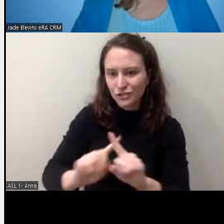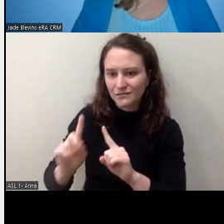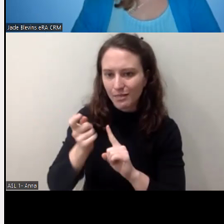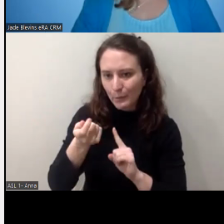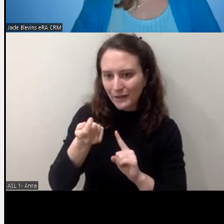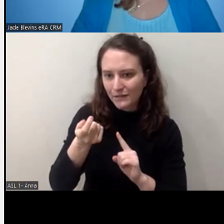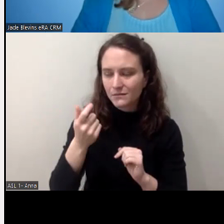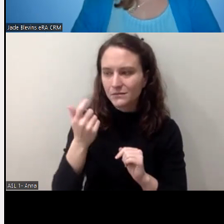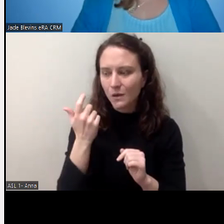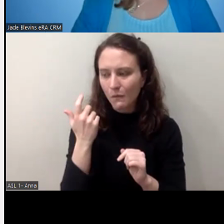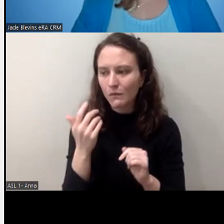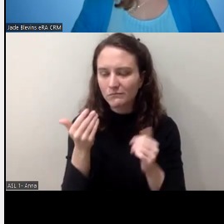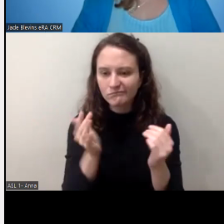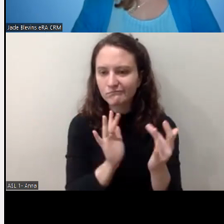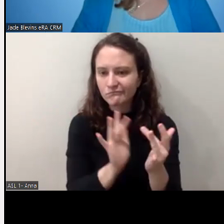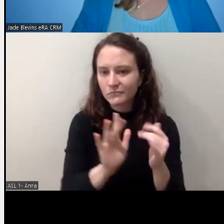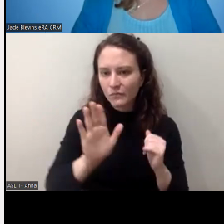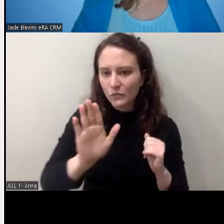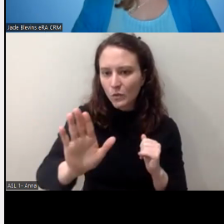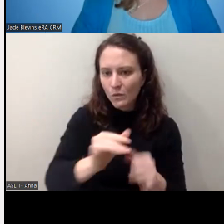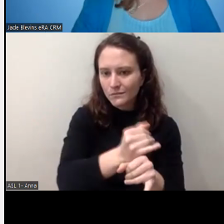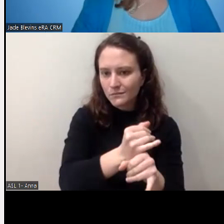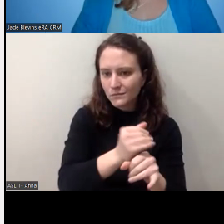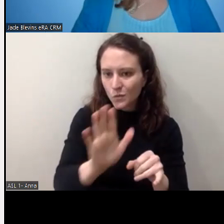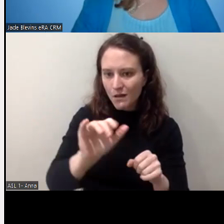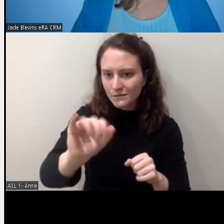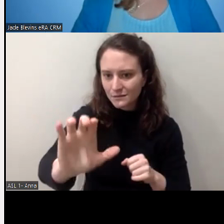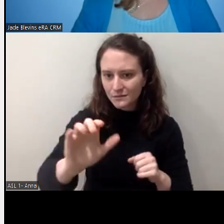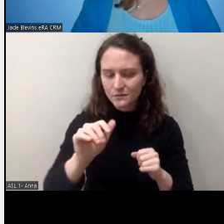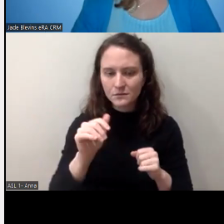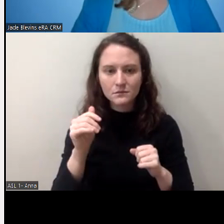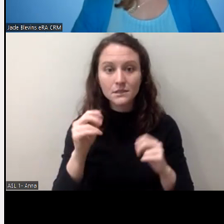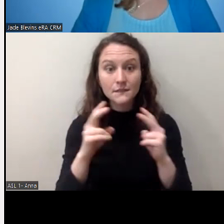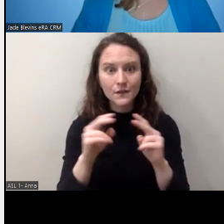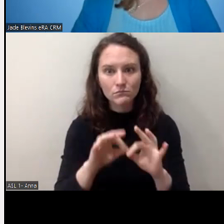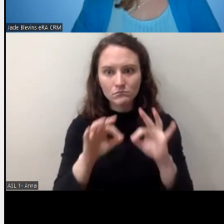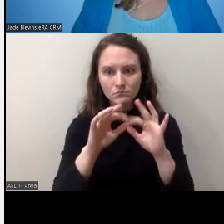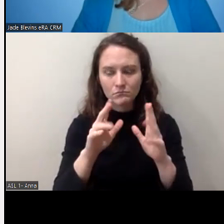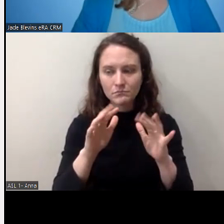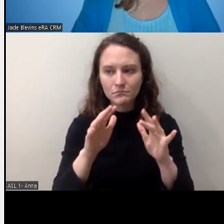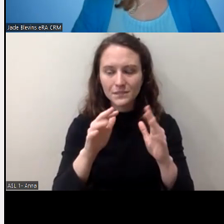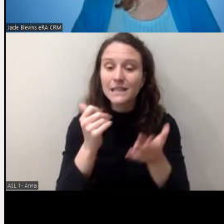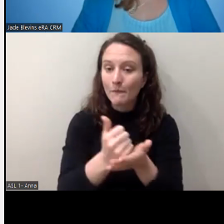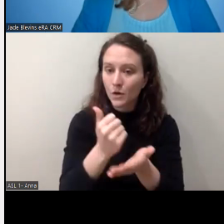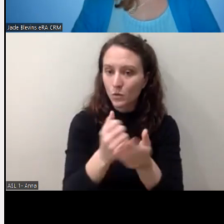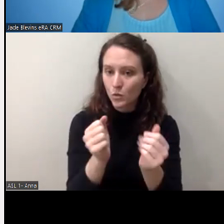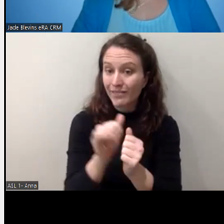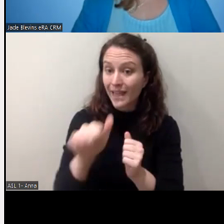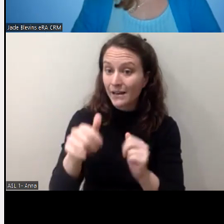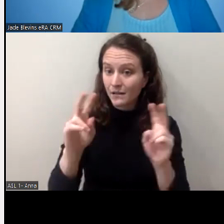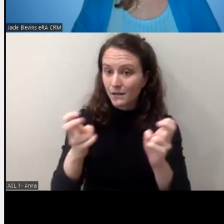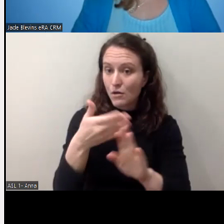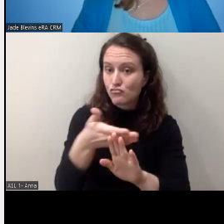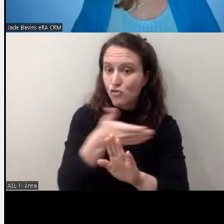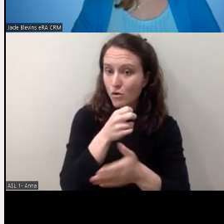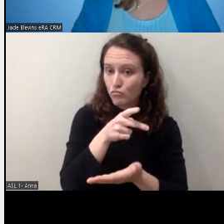So what I would suggest is reaching out to them. It is very helpful using the prior approval module because it puts